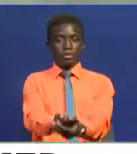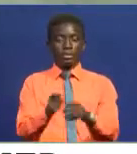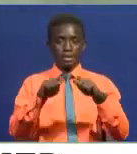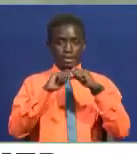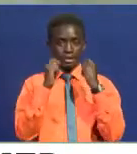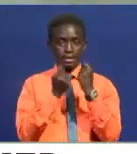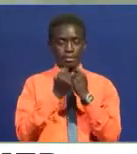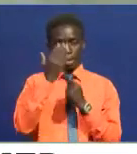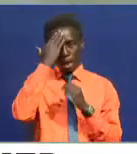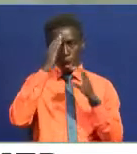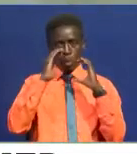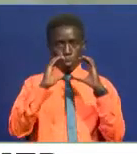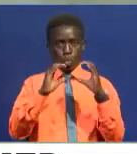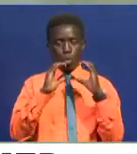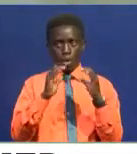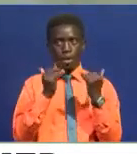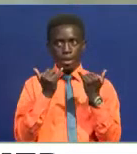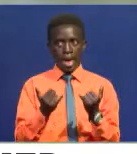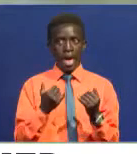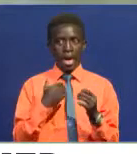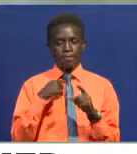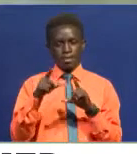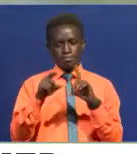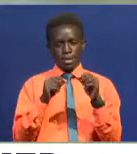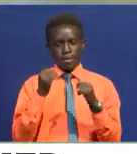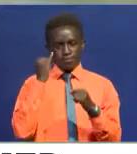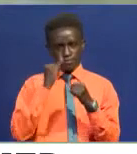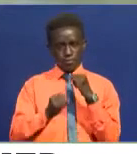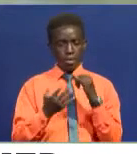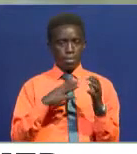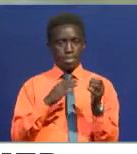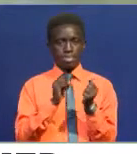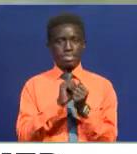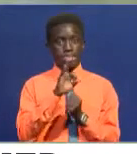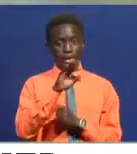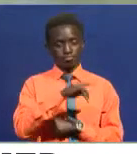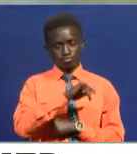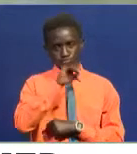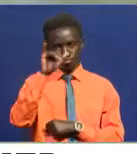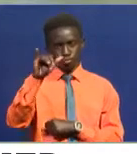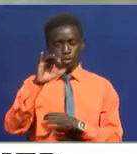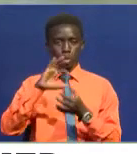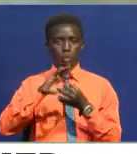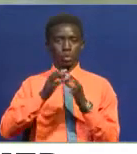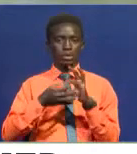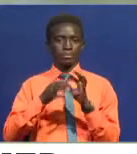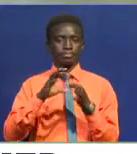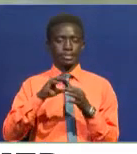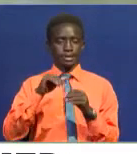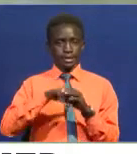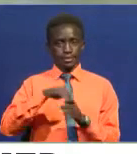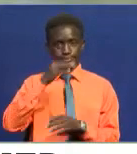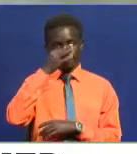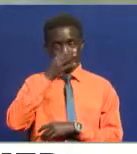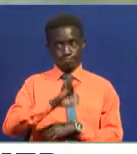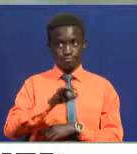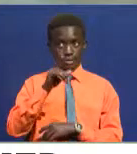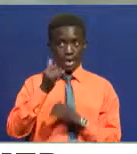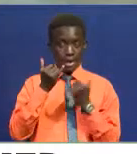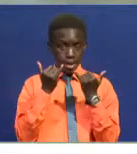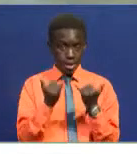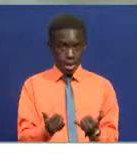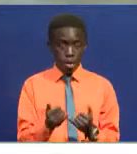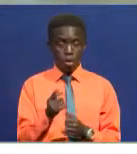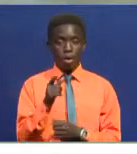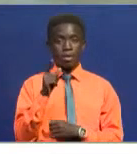Japhet Munala has named the final 13-member squad that will take part in the Olympic Games in Paris, France. Malkia Strikers is expected